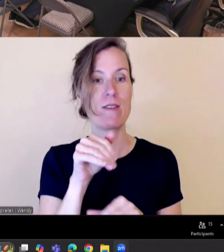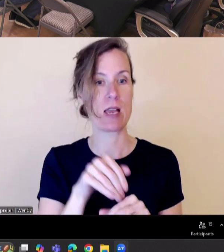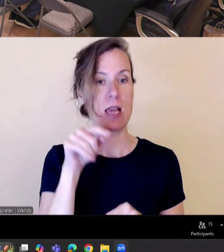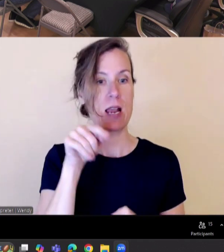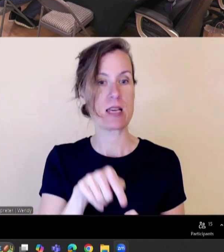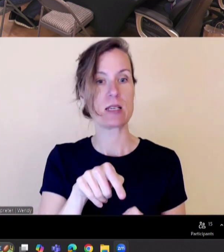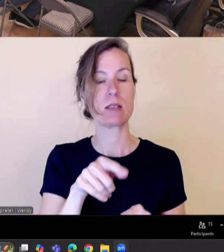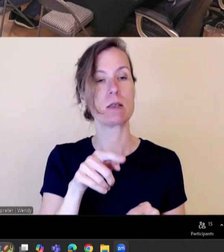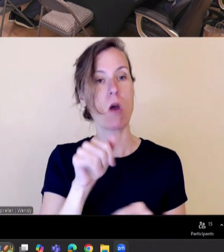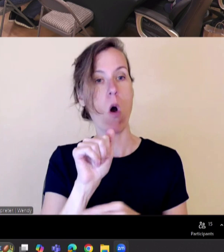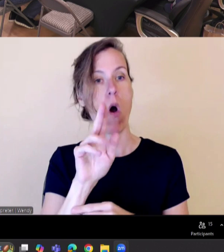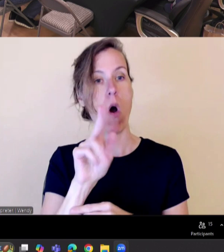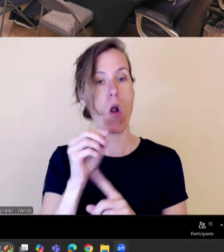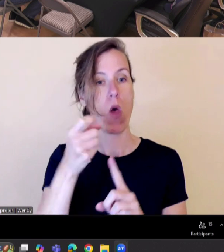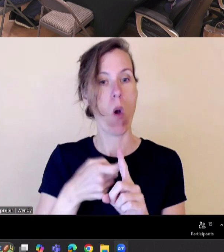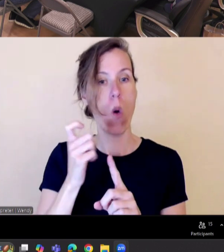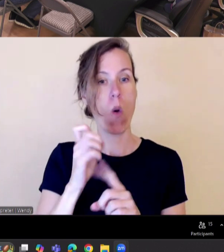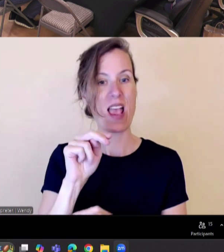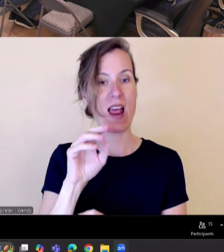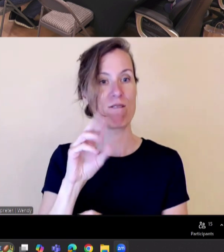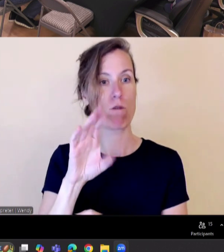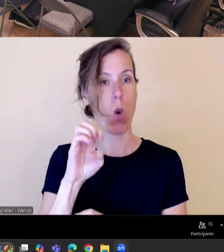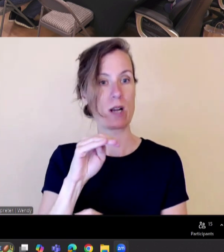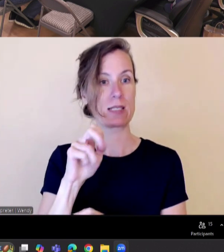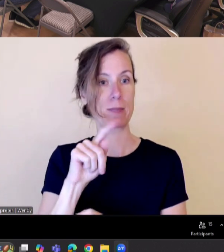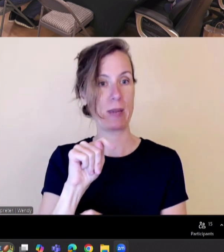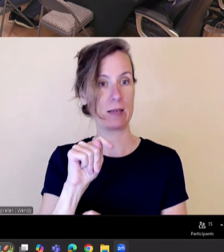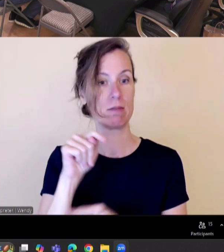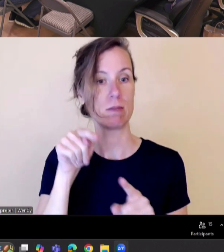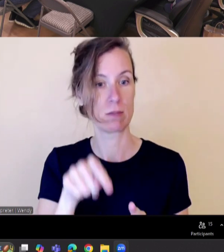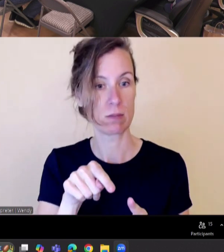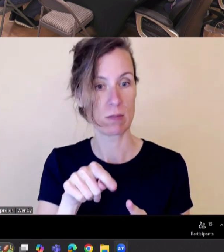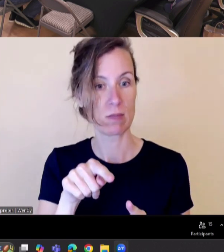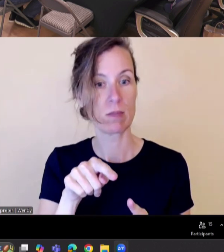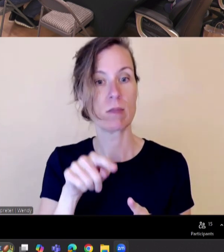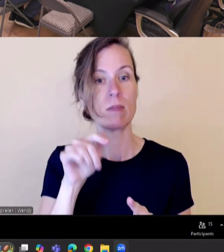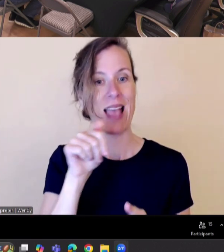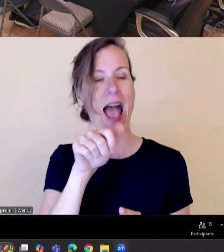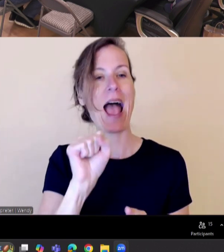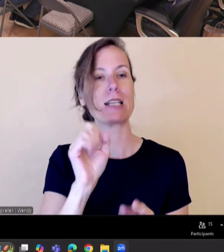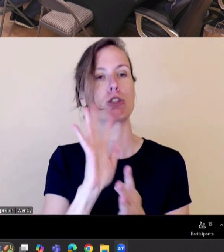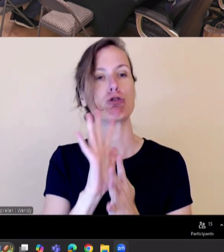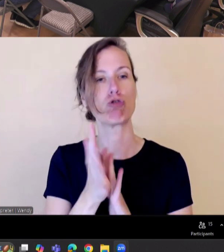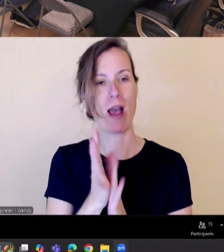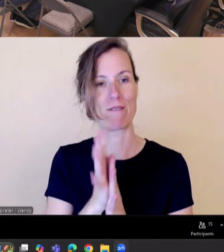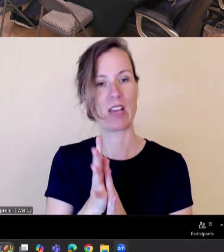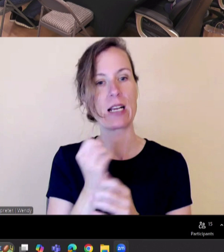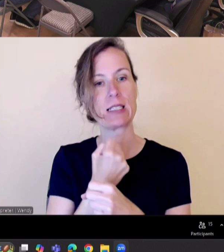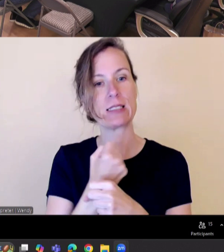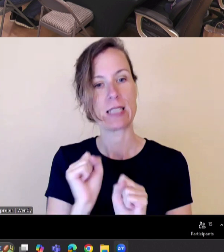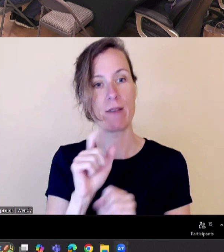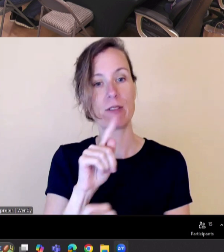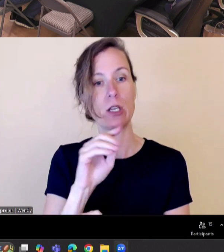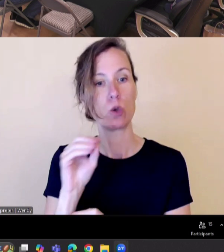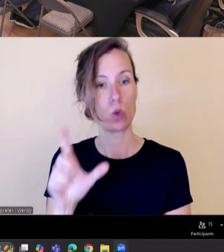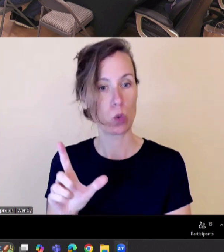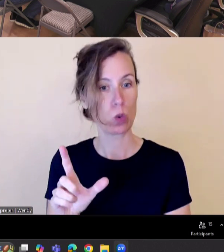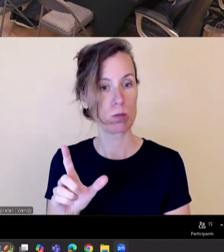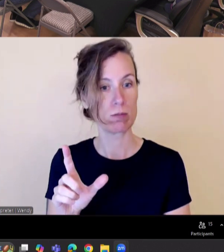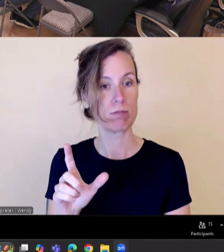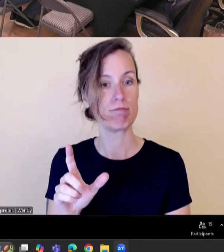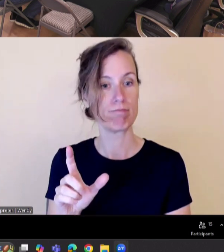with you that experience this evening because I have investigated those crashes and I've seen the results of